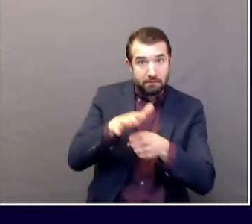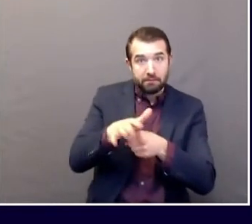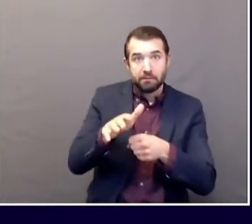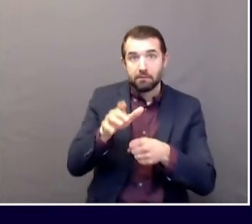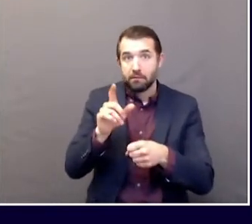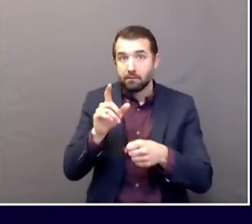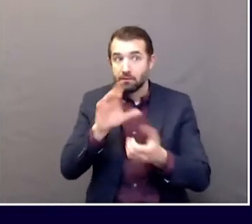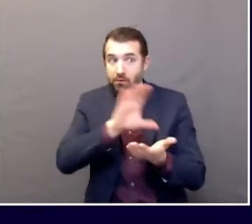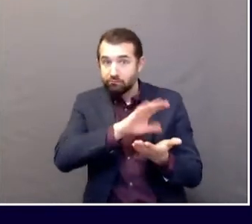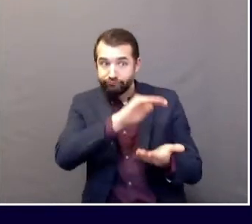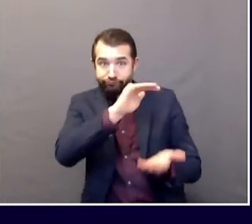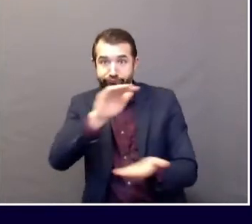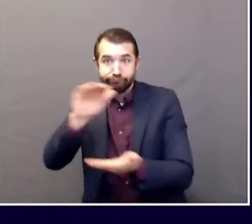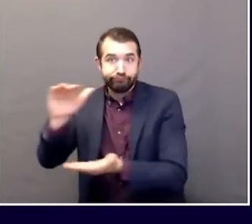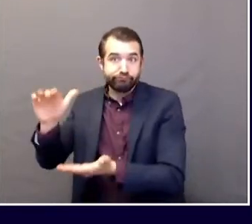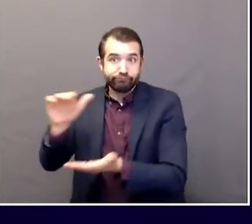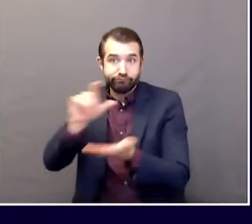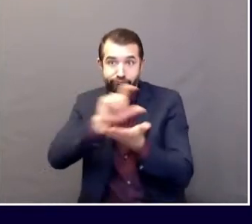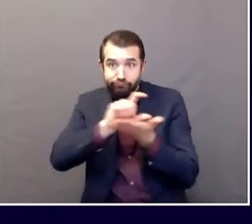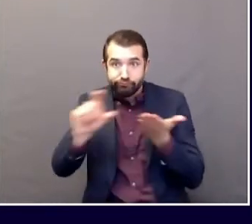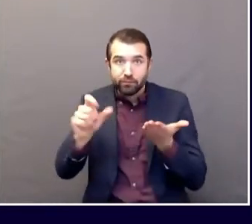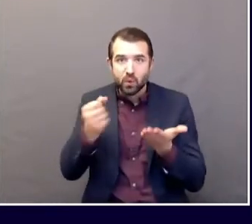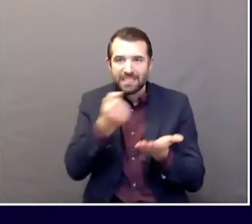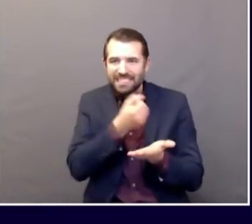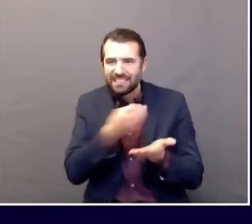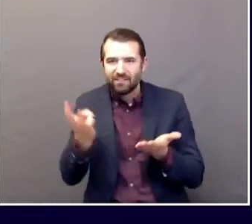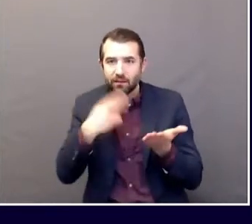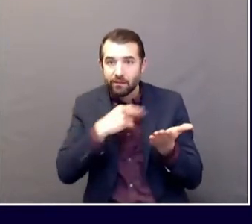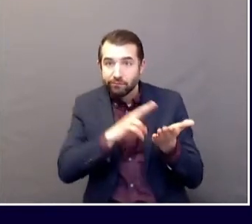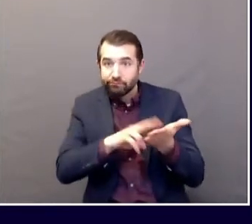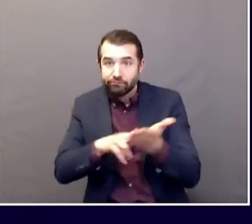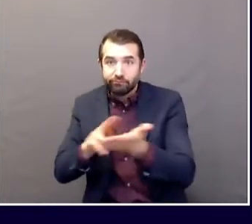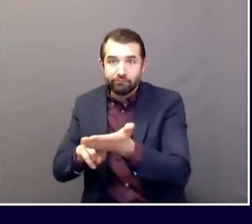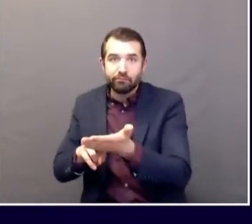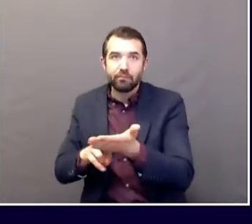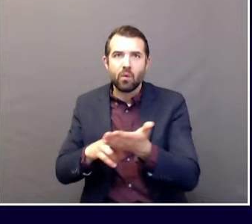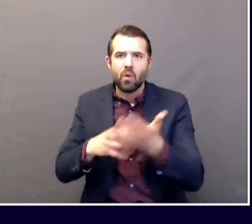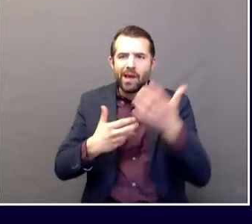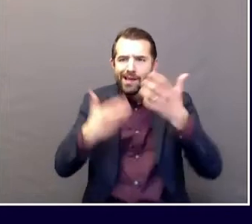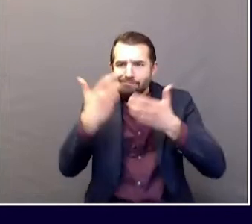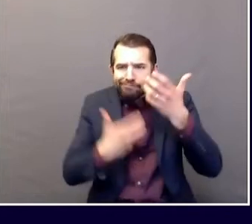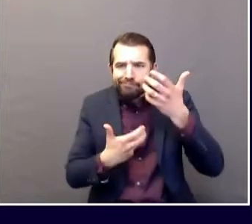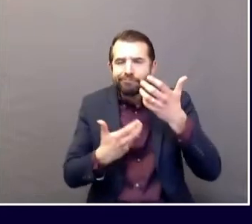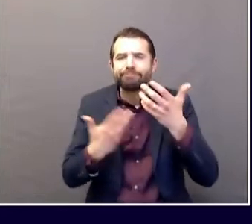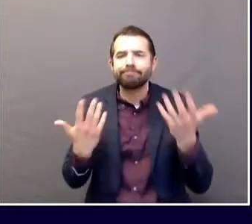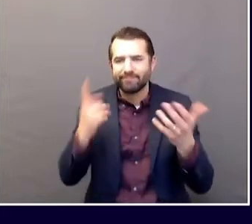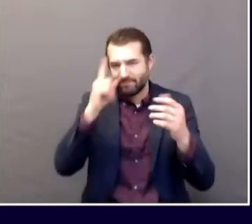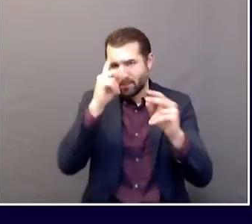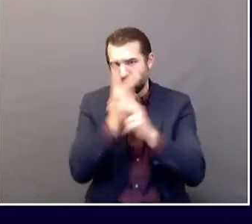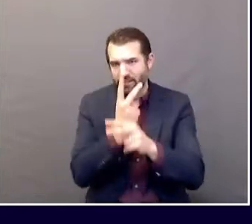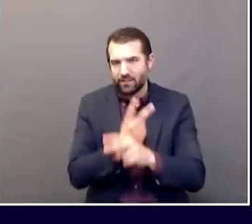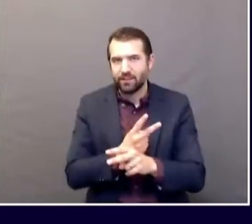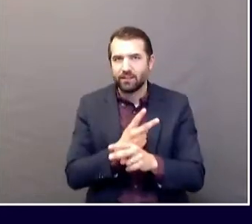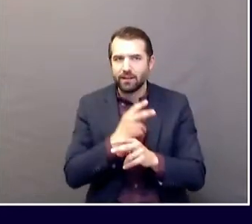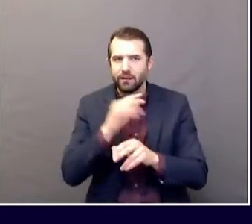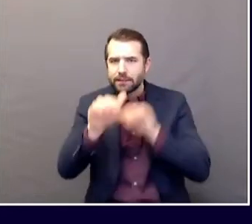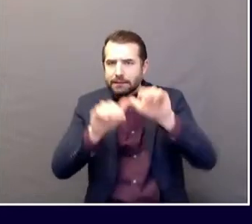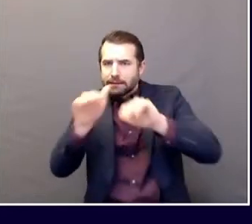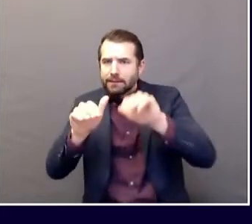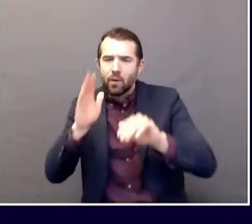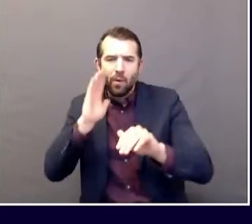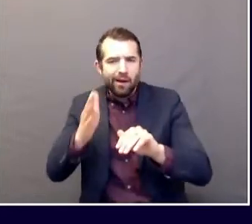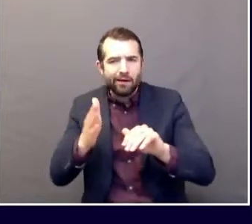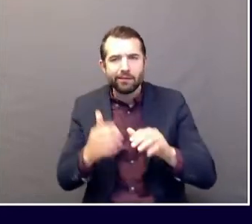scheduled, then their allocation commensurately is lower, vice versa as well. But one of the metrics that we're looking at